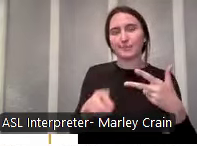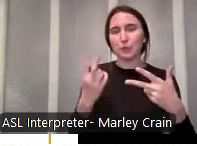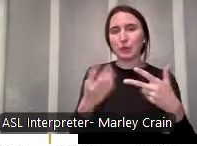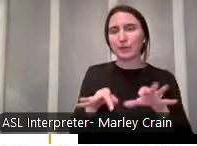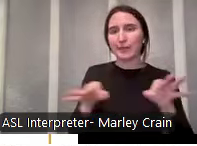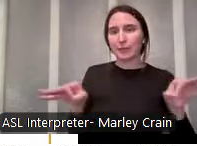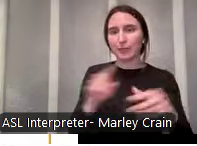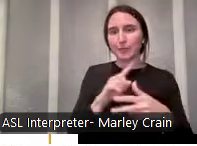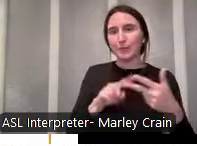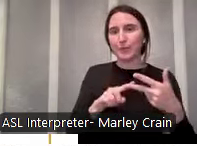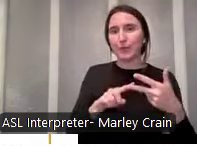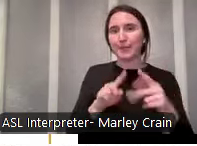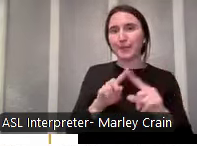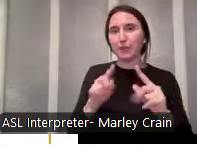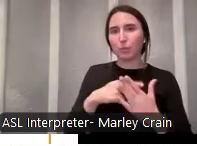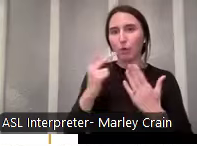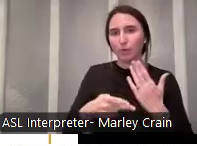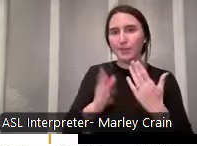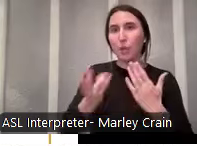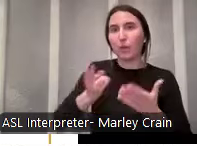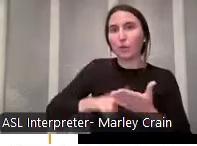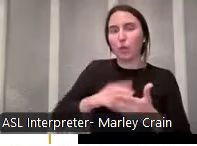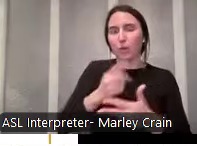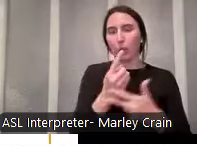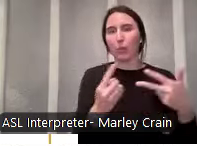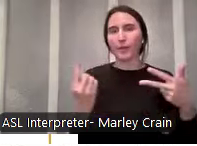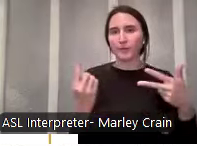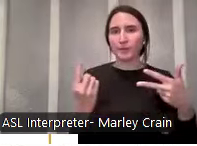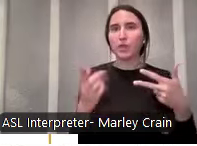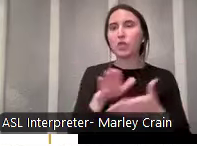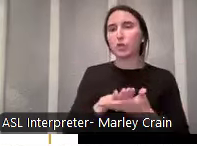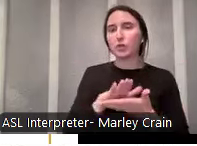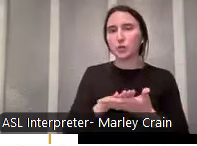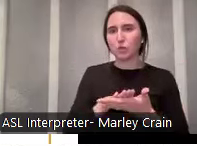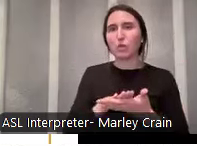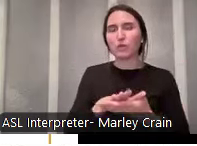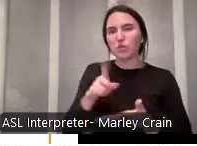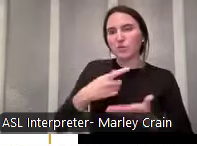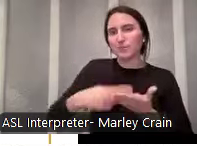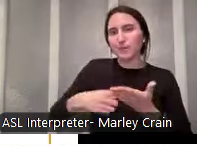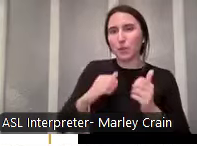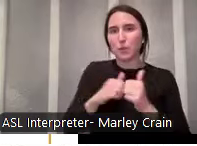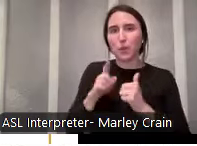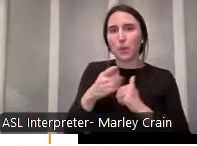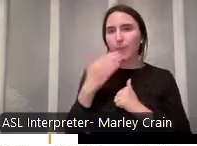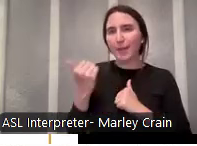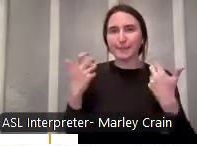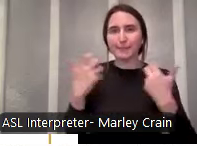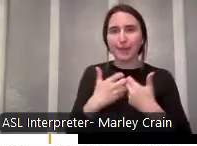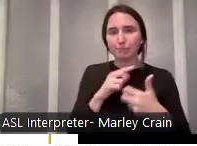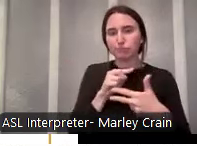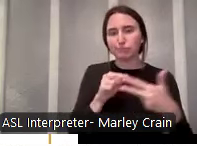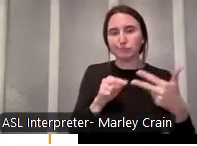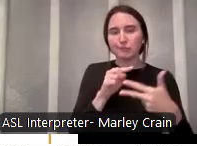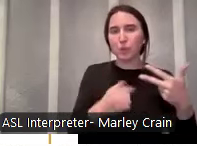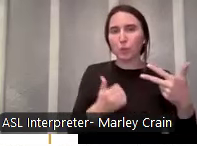and schools should be talking with you about what they have and what's best for your child, and you have a right to request which one you think would be